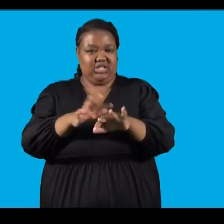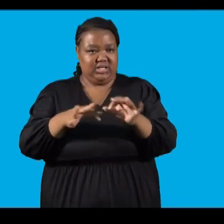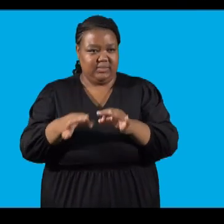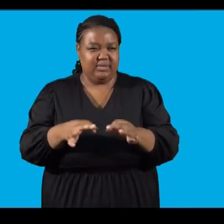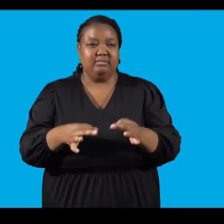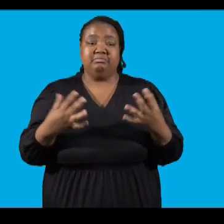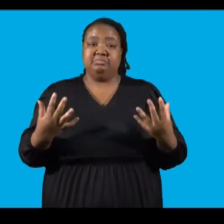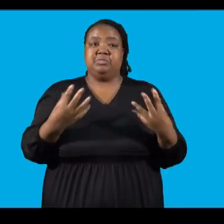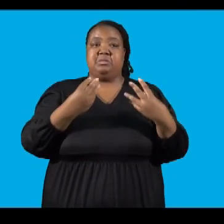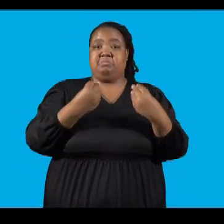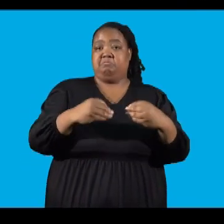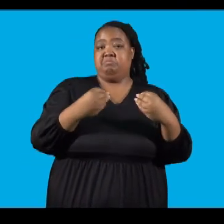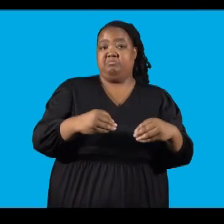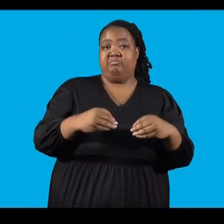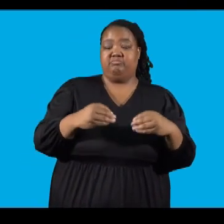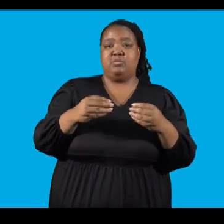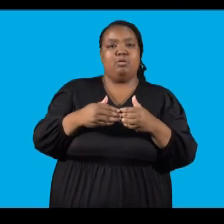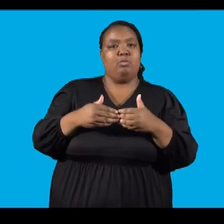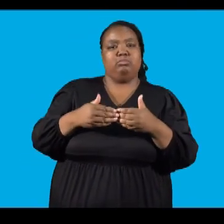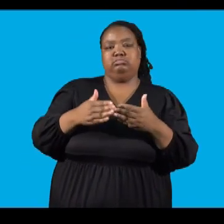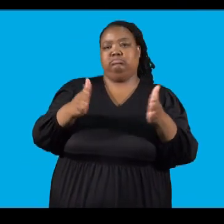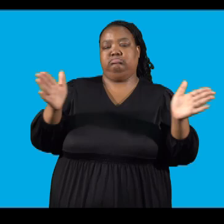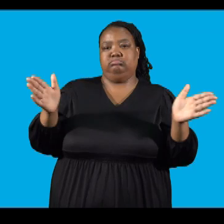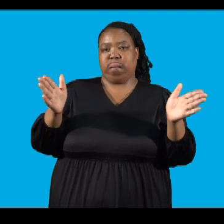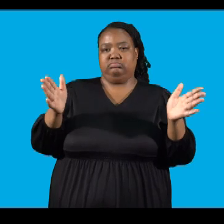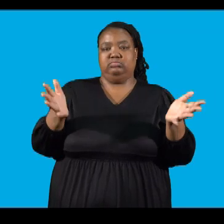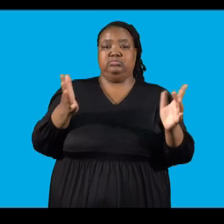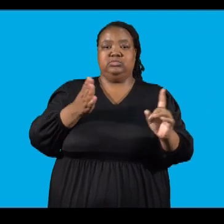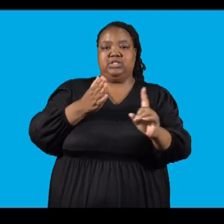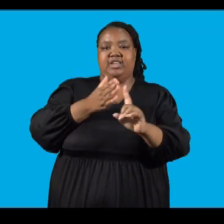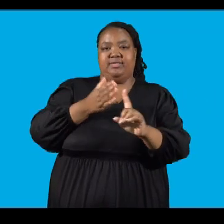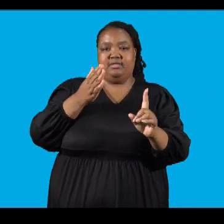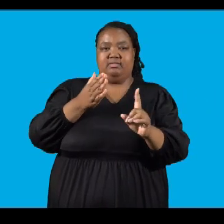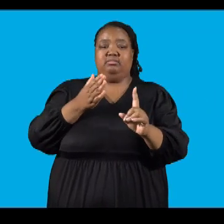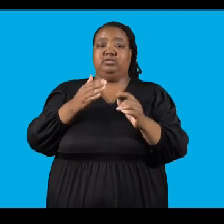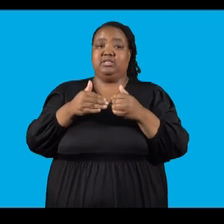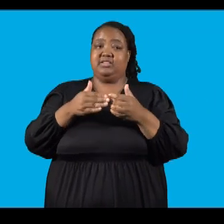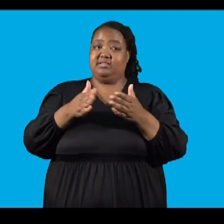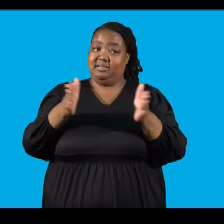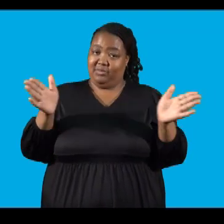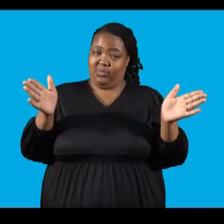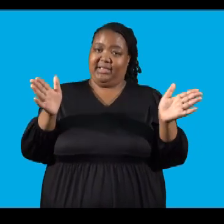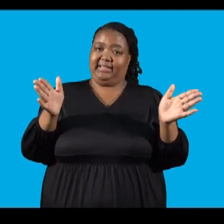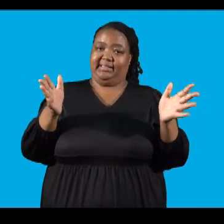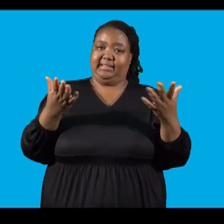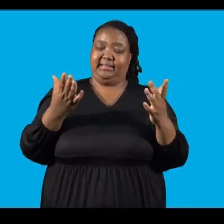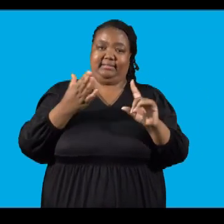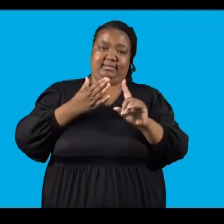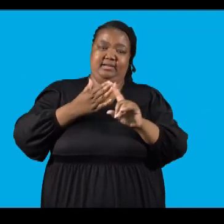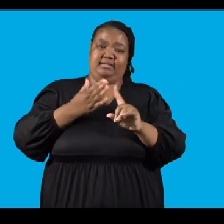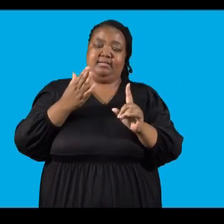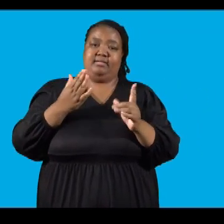Refers to a situation in which firms in an industry openly and directly, so